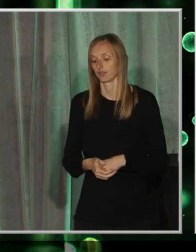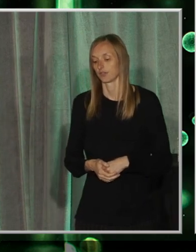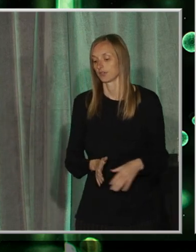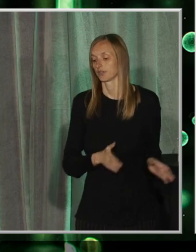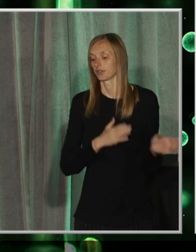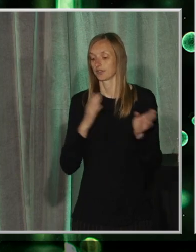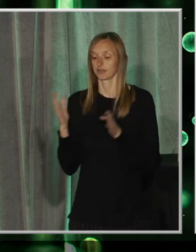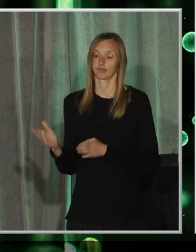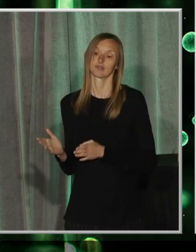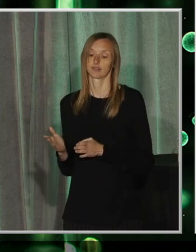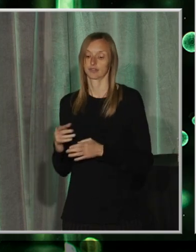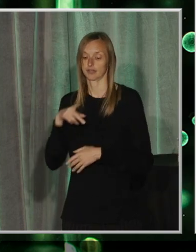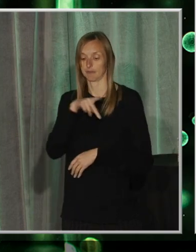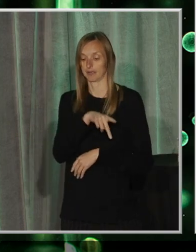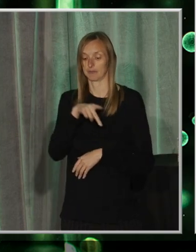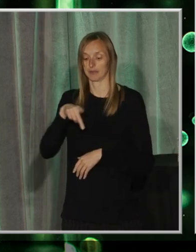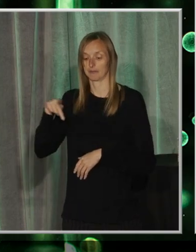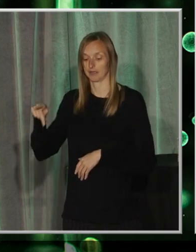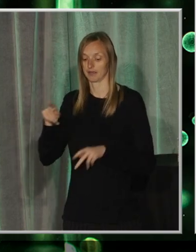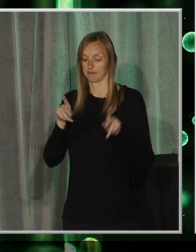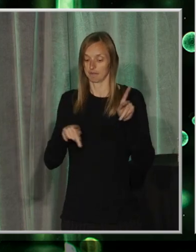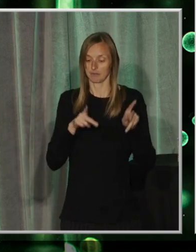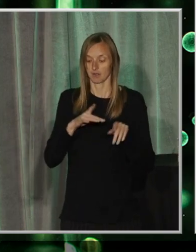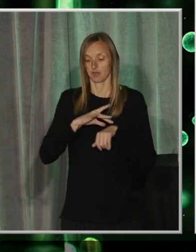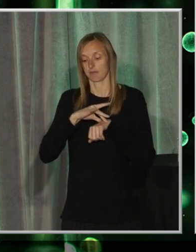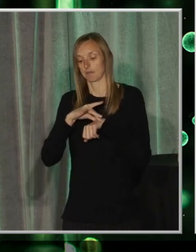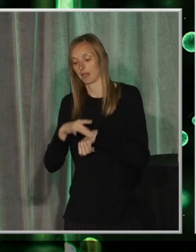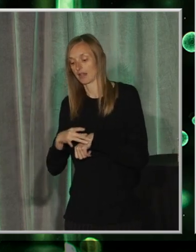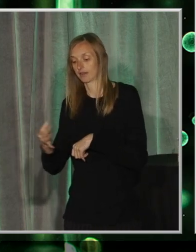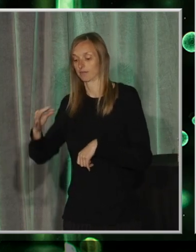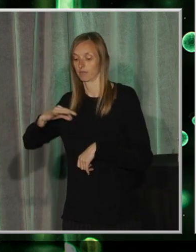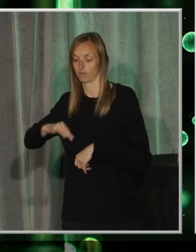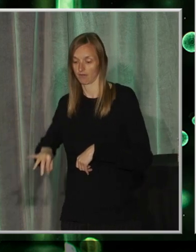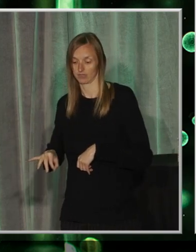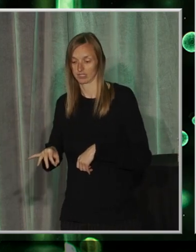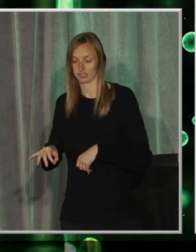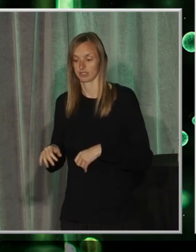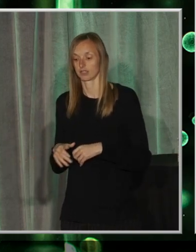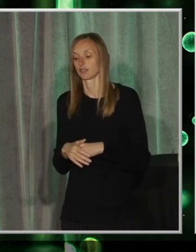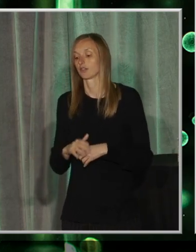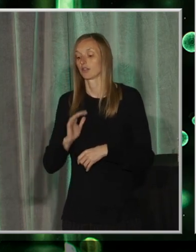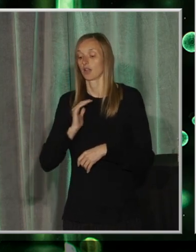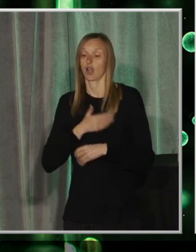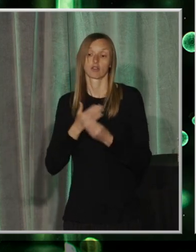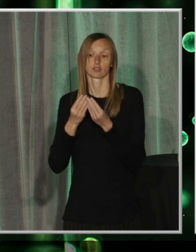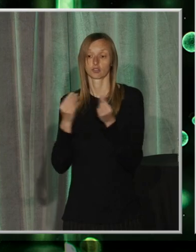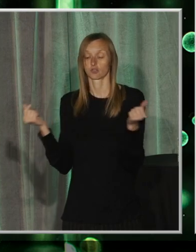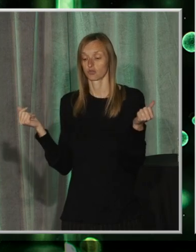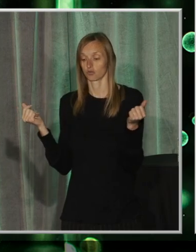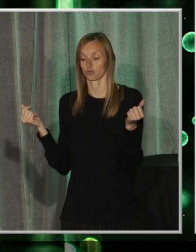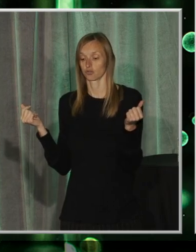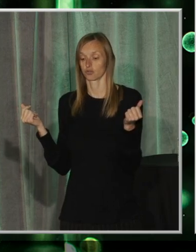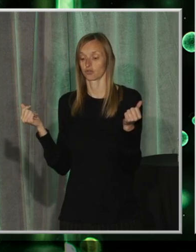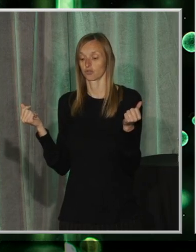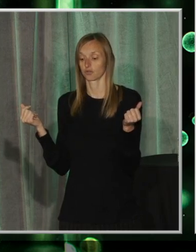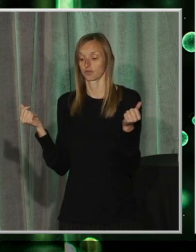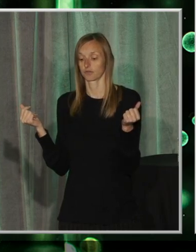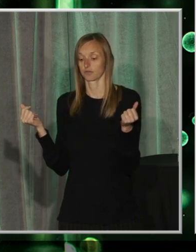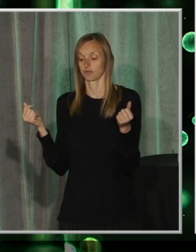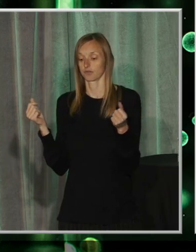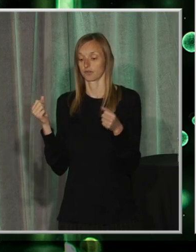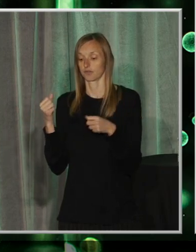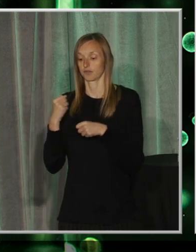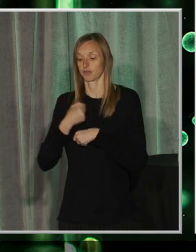comes to the PPP, People, Planet, and Profit, our solution will create